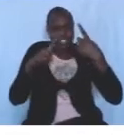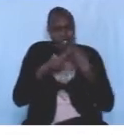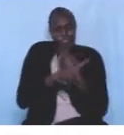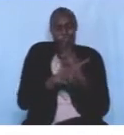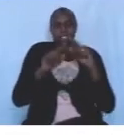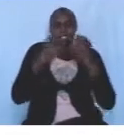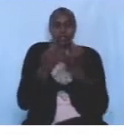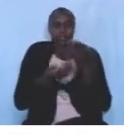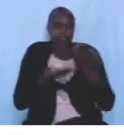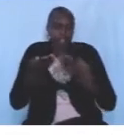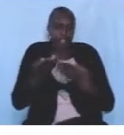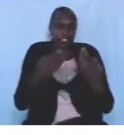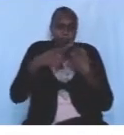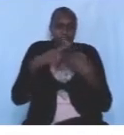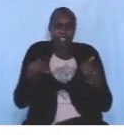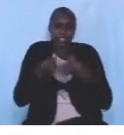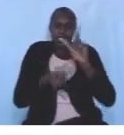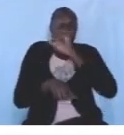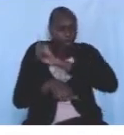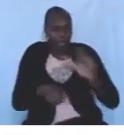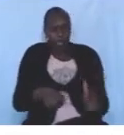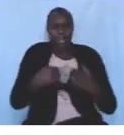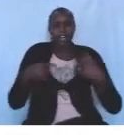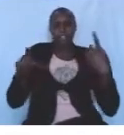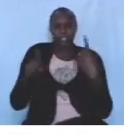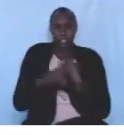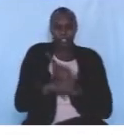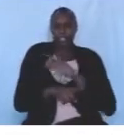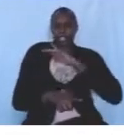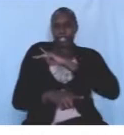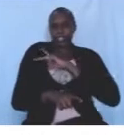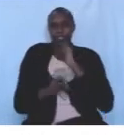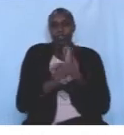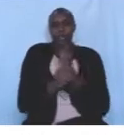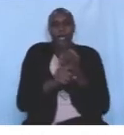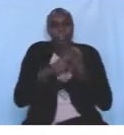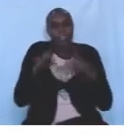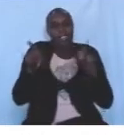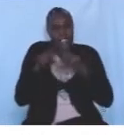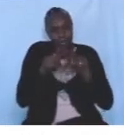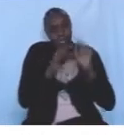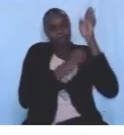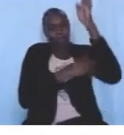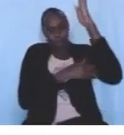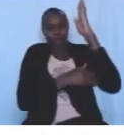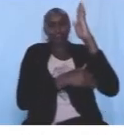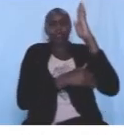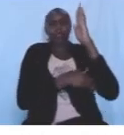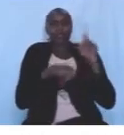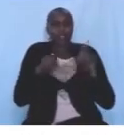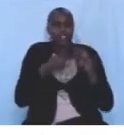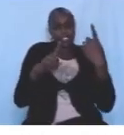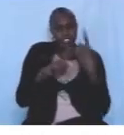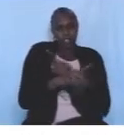of service, but in the same Lord. There are different kinds of work, but the same God with